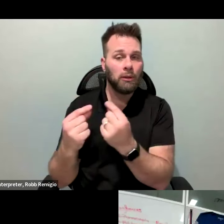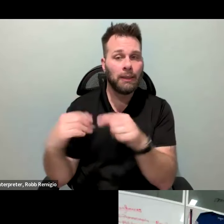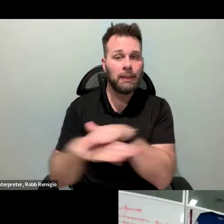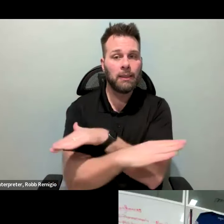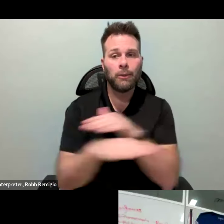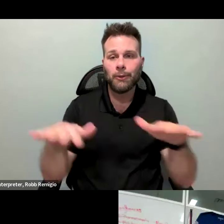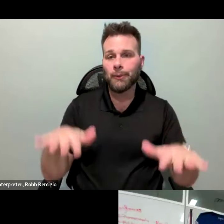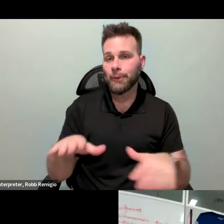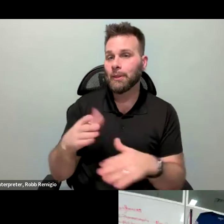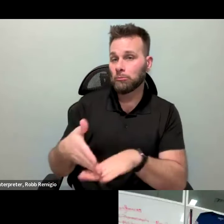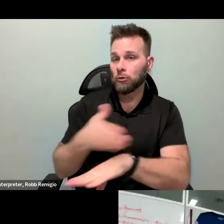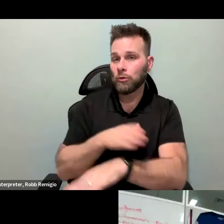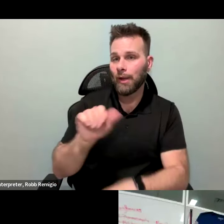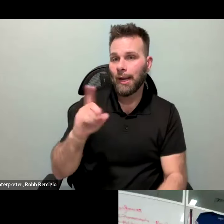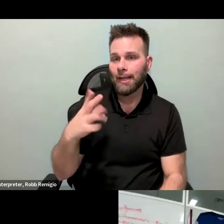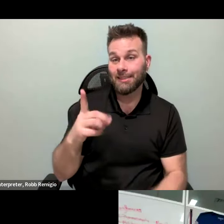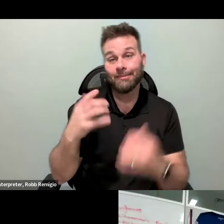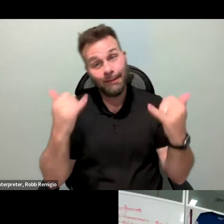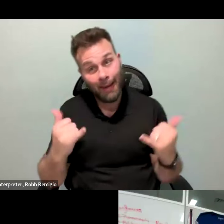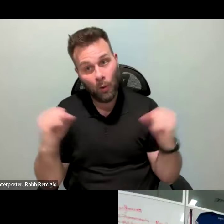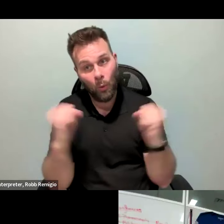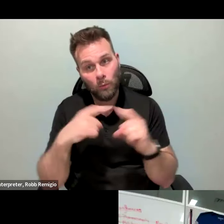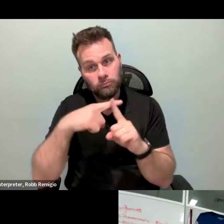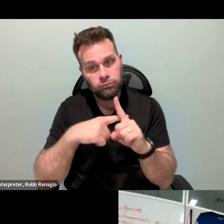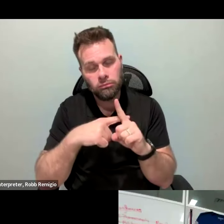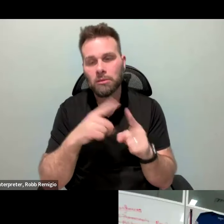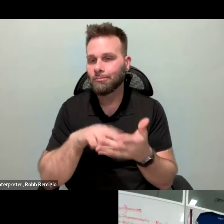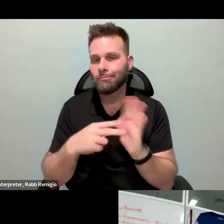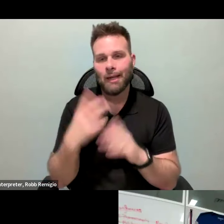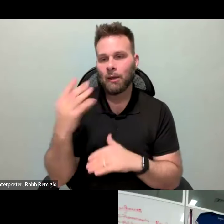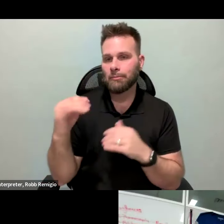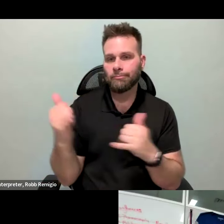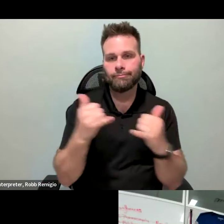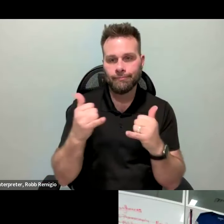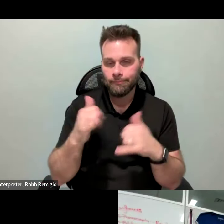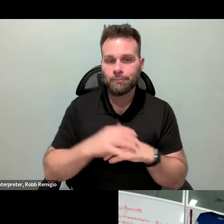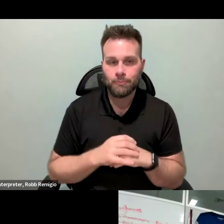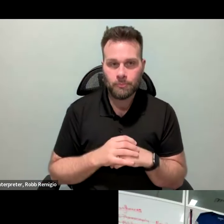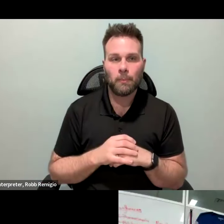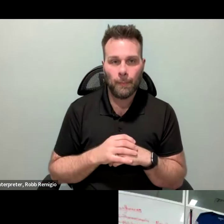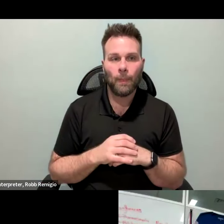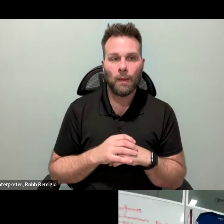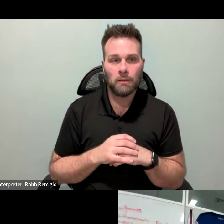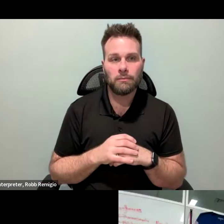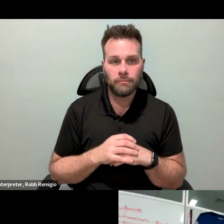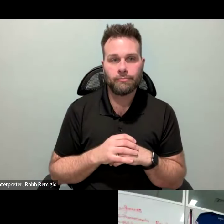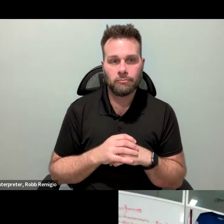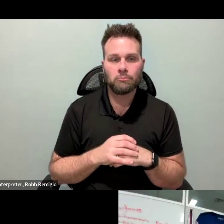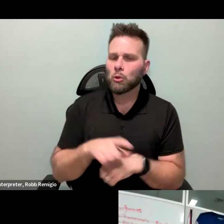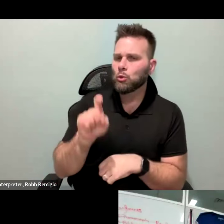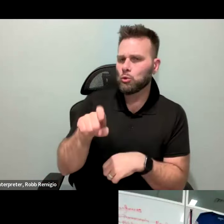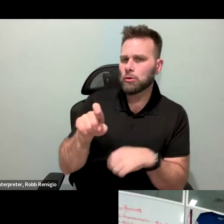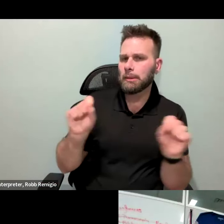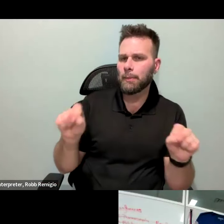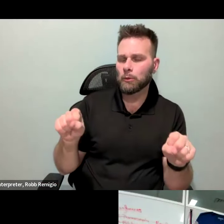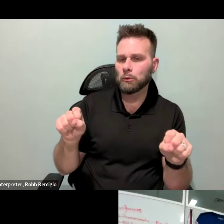it'd be a little bit difficult to do some outdoor activities given the cold weather. But you should be multifaceted in trying to